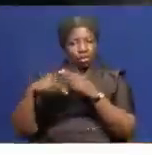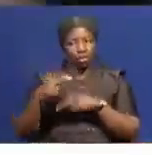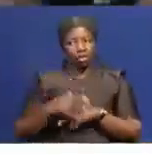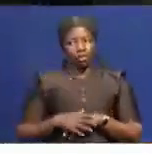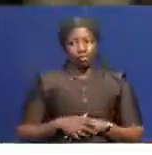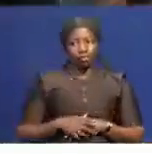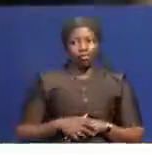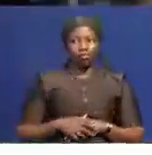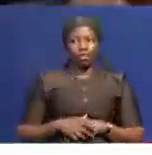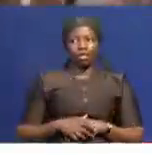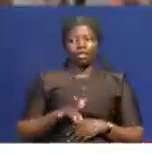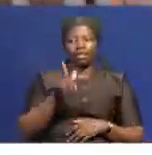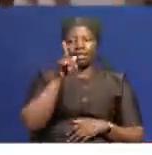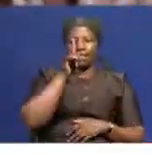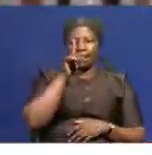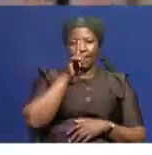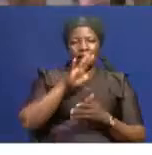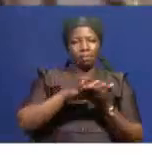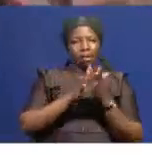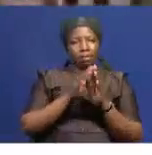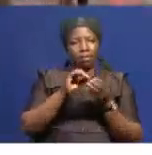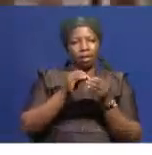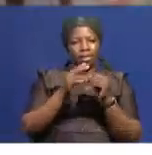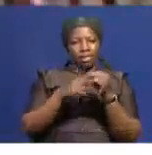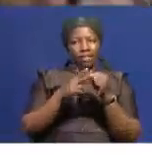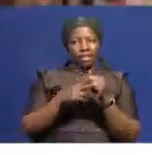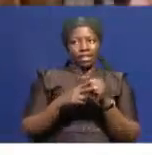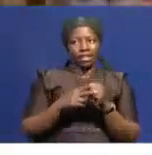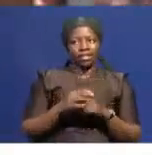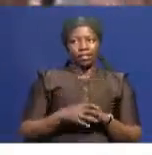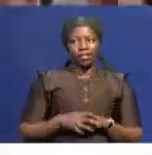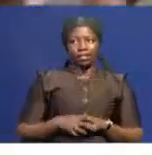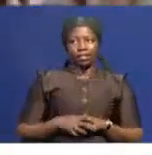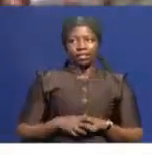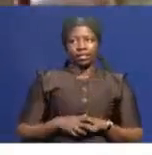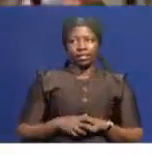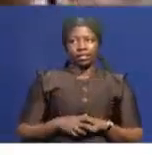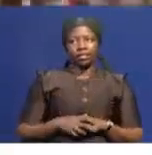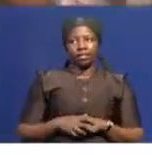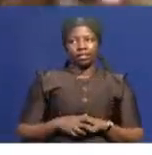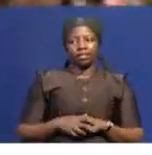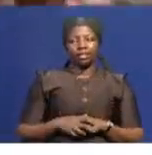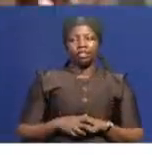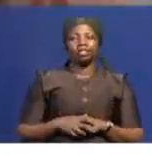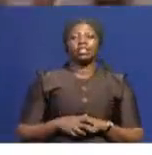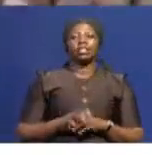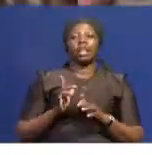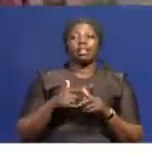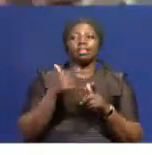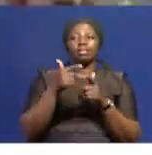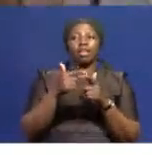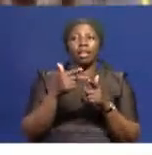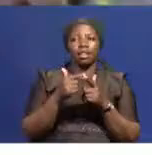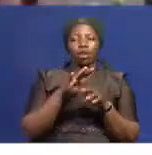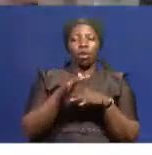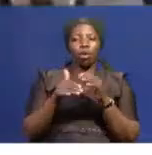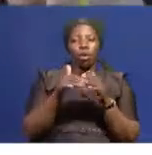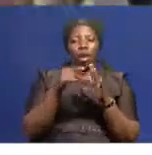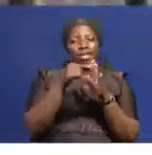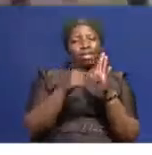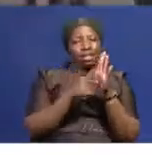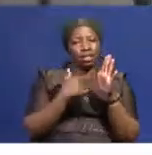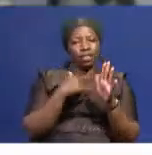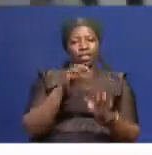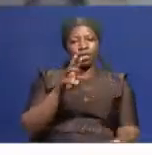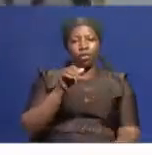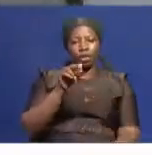7th place in London in April, and Berlin will be her first race since then. Just one place behind Katema on the all-time list is Wanjiru, who